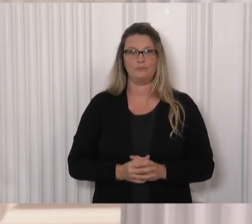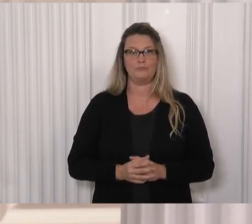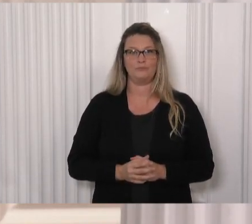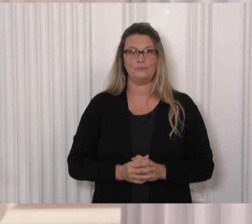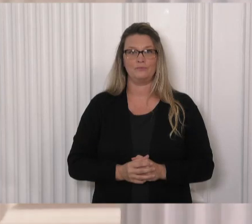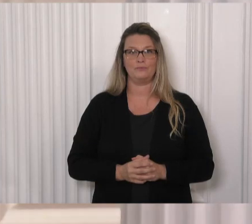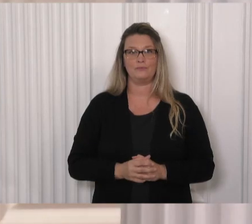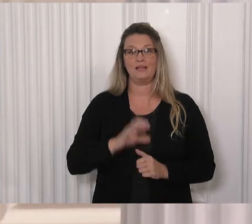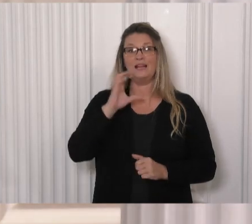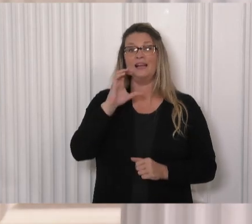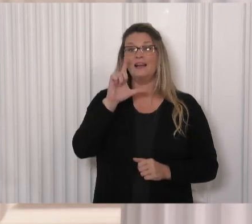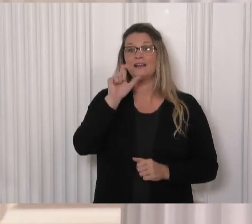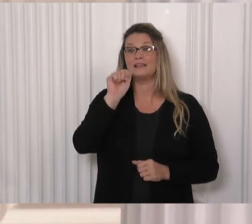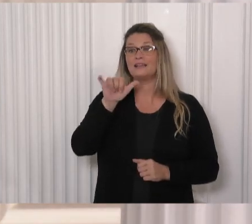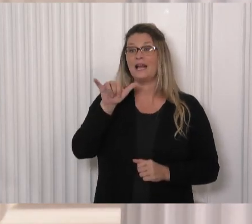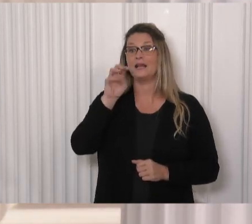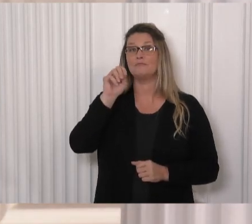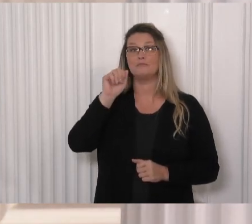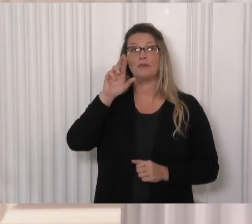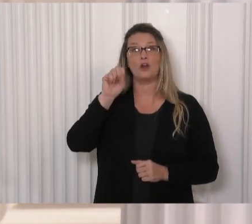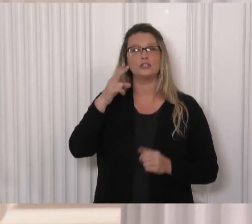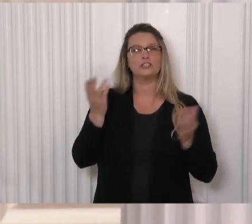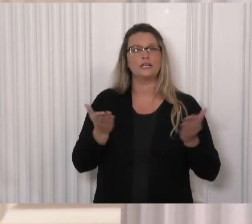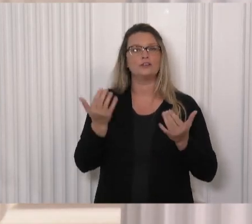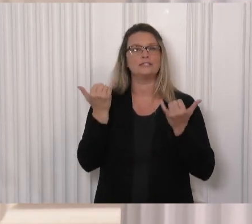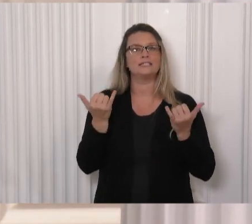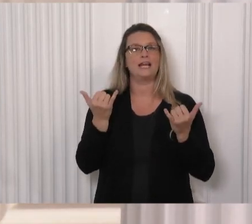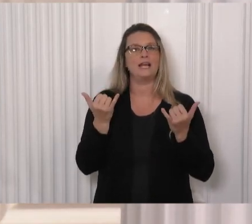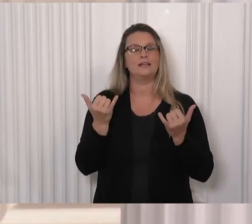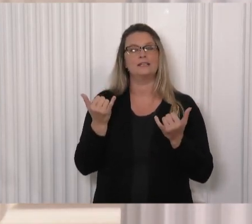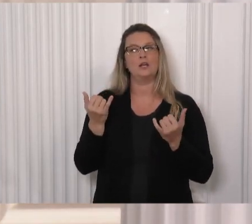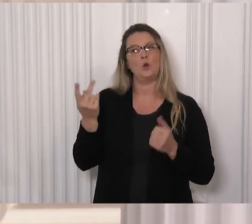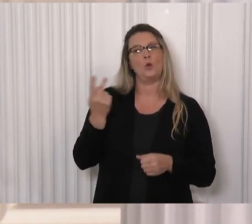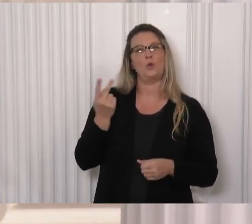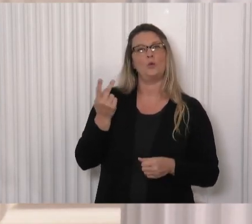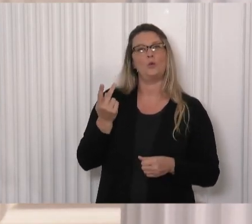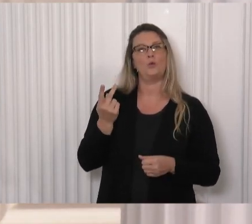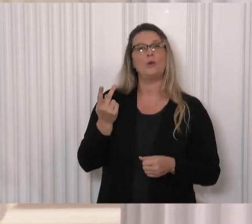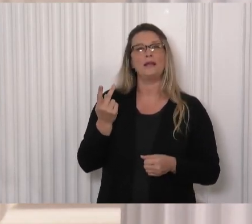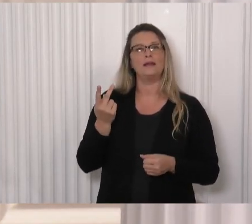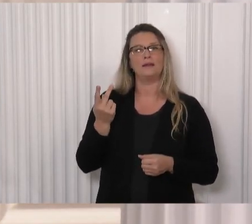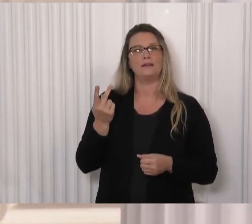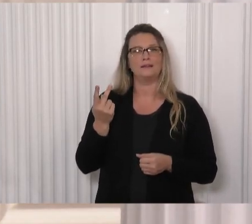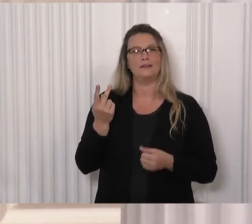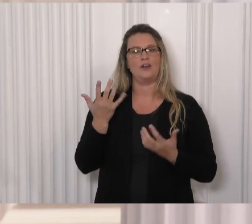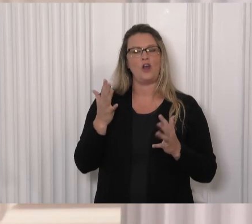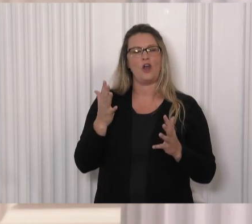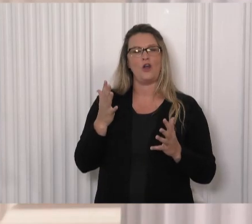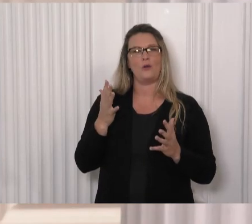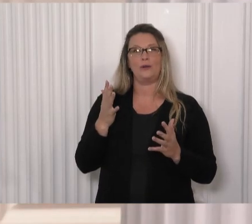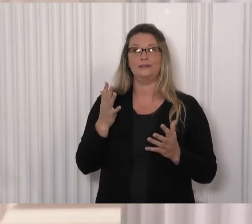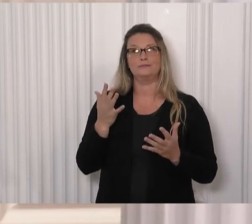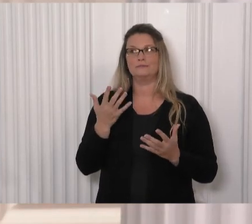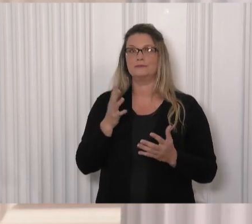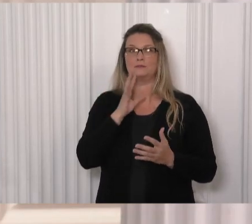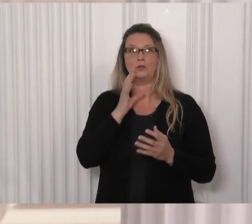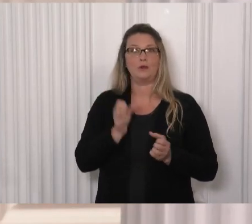Dr. Clay Marsh is with us today, and Dr. Marsh and I speak 50 times a